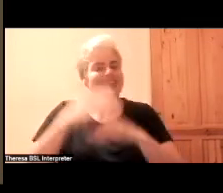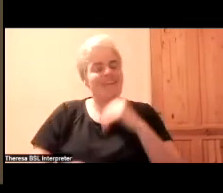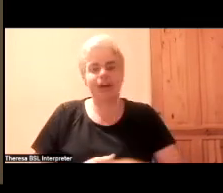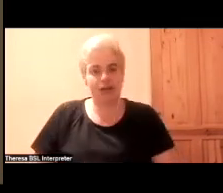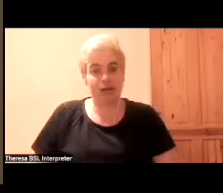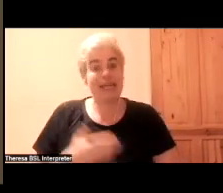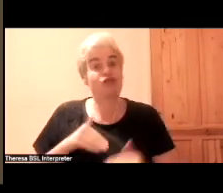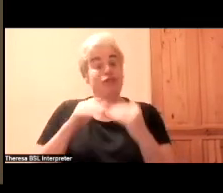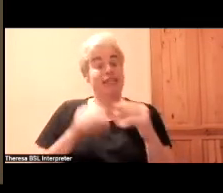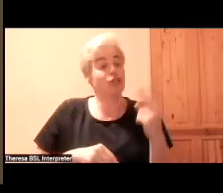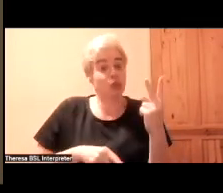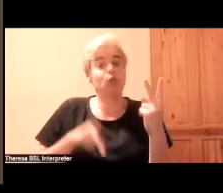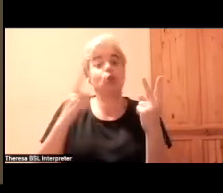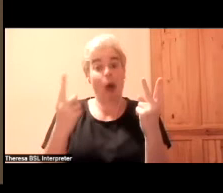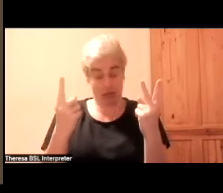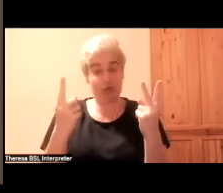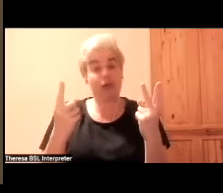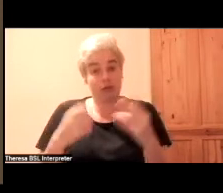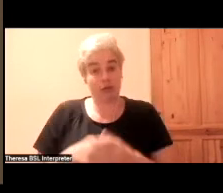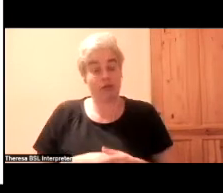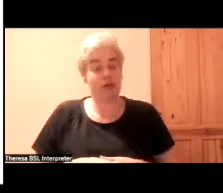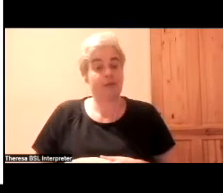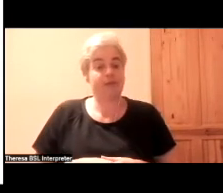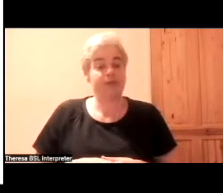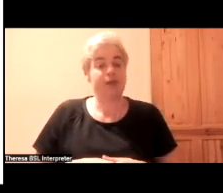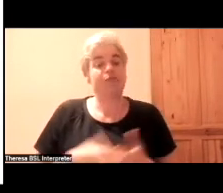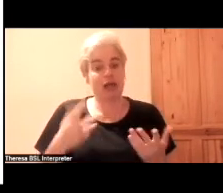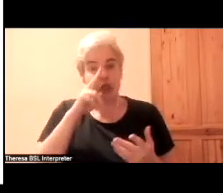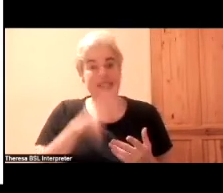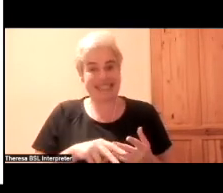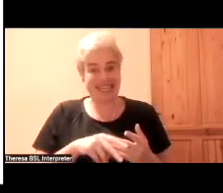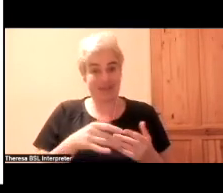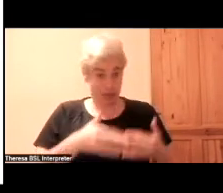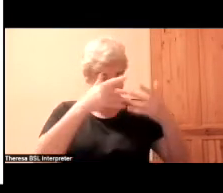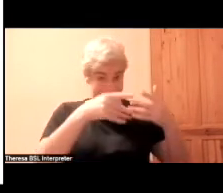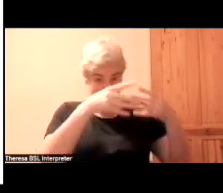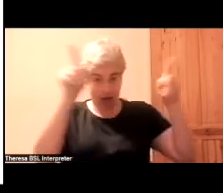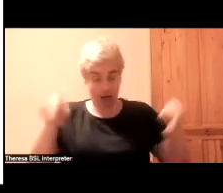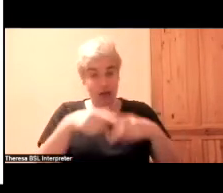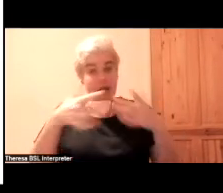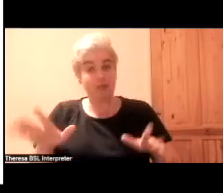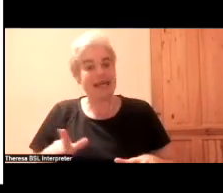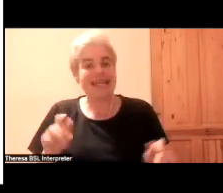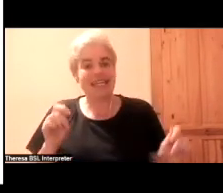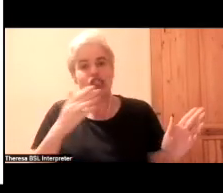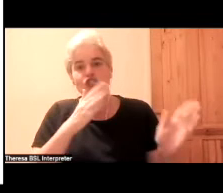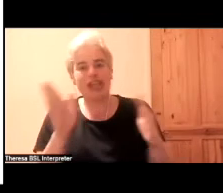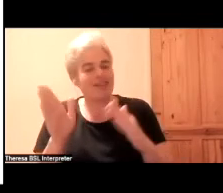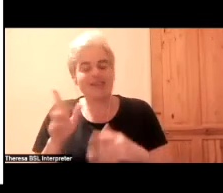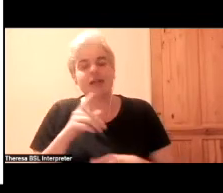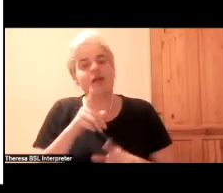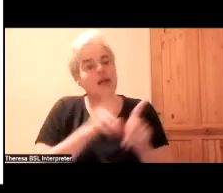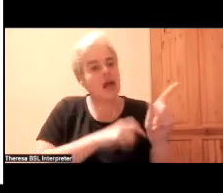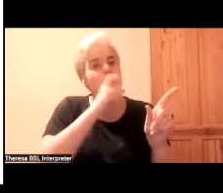had reached 2:1. But, as you'll see from these figures, there has been a shift with the number of young